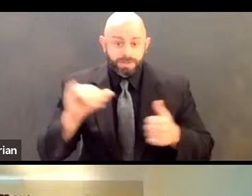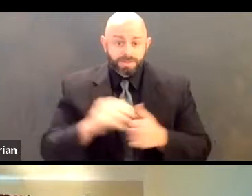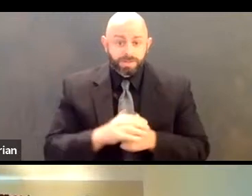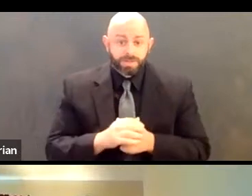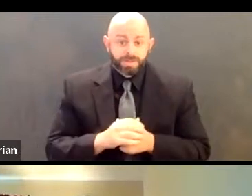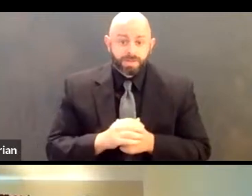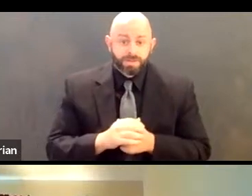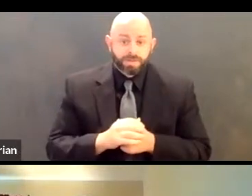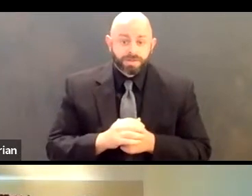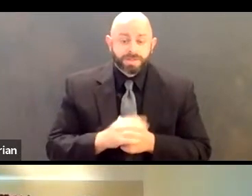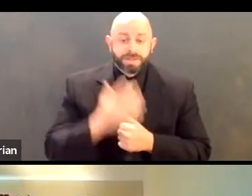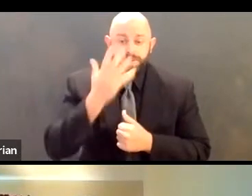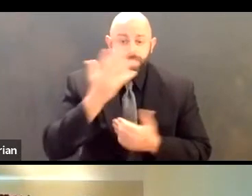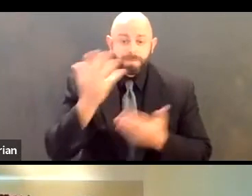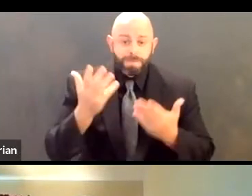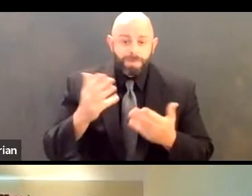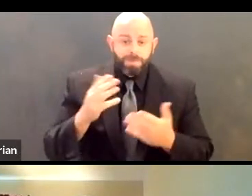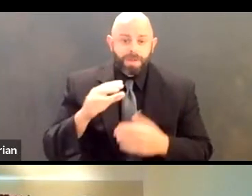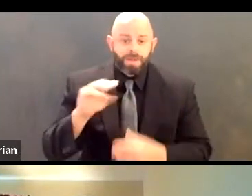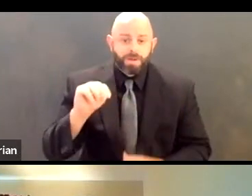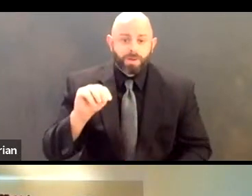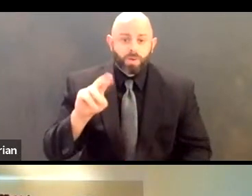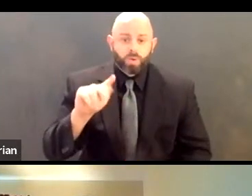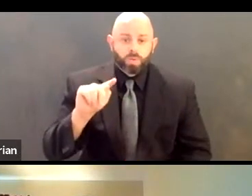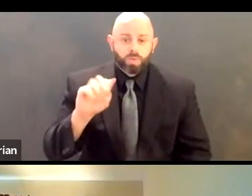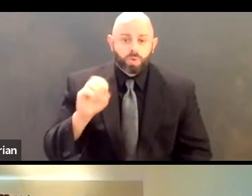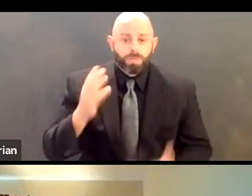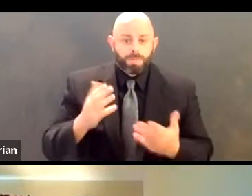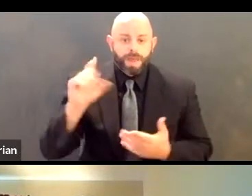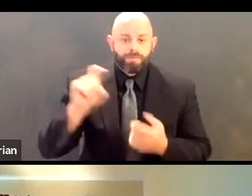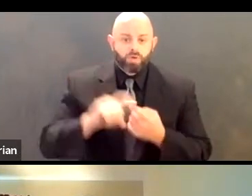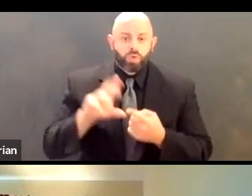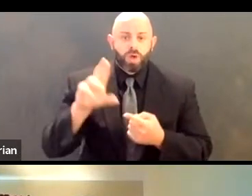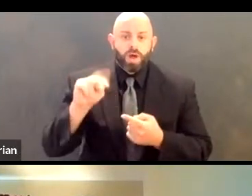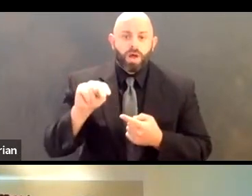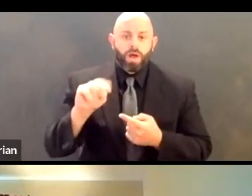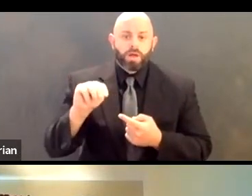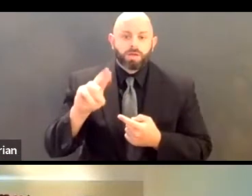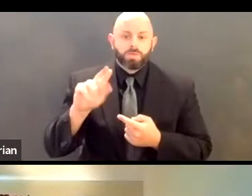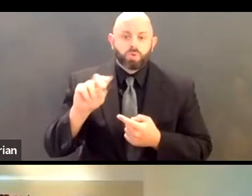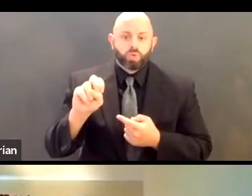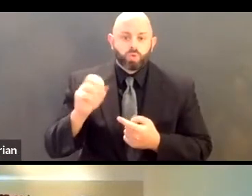Gina, it looks like you might be muted. You may have to unmute on your end.